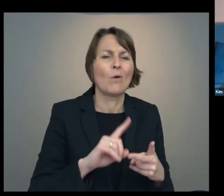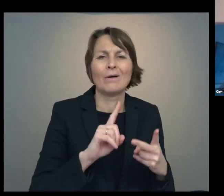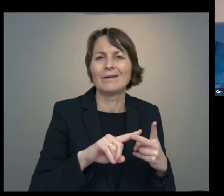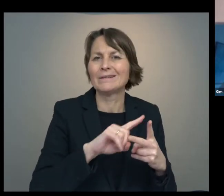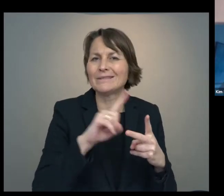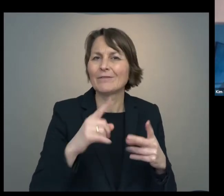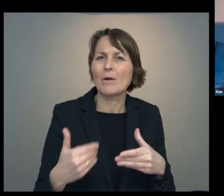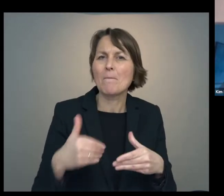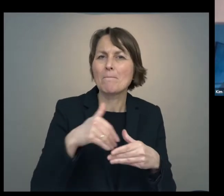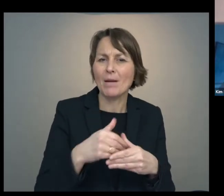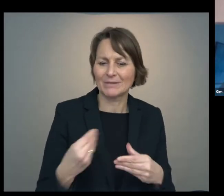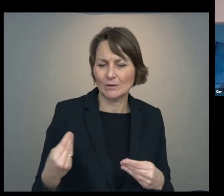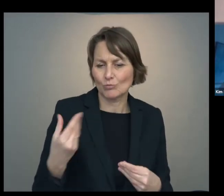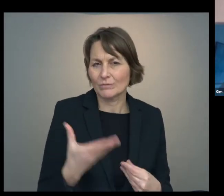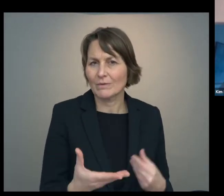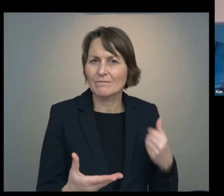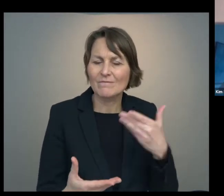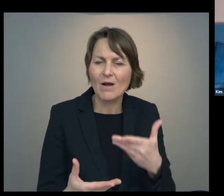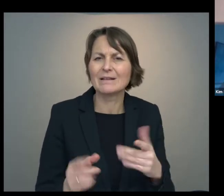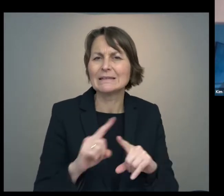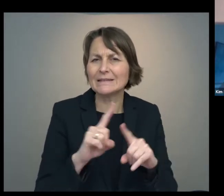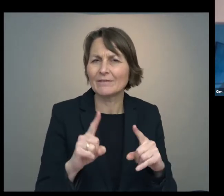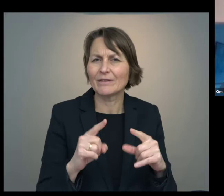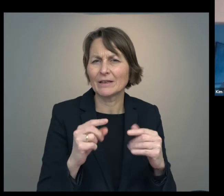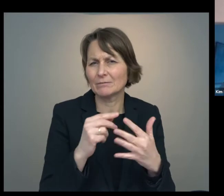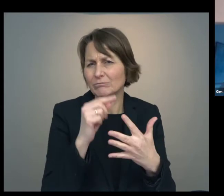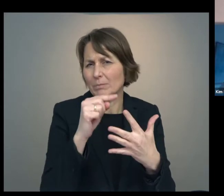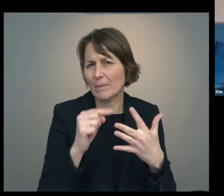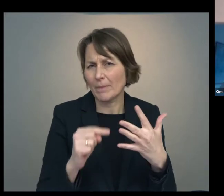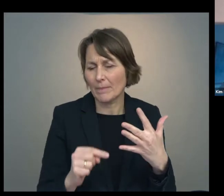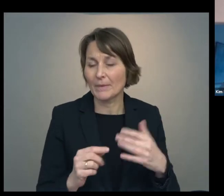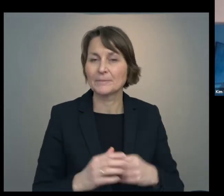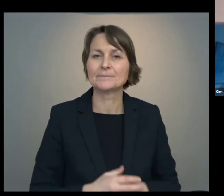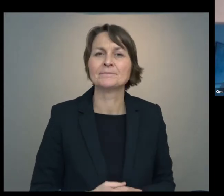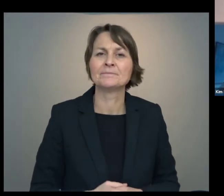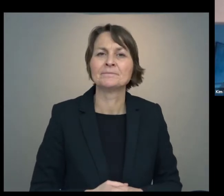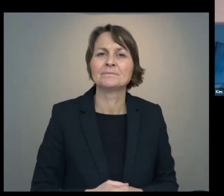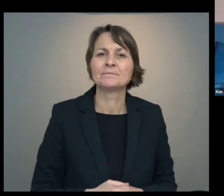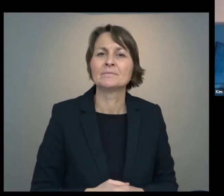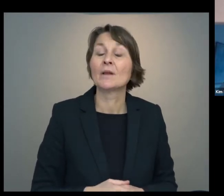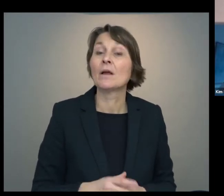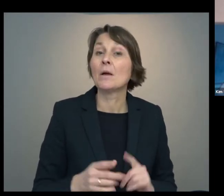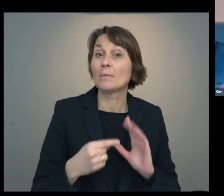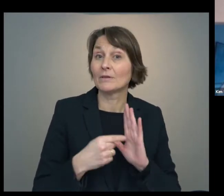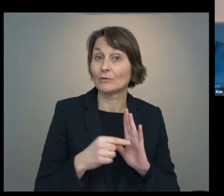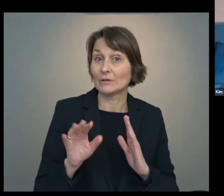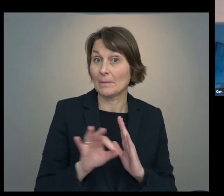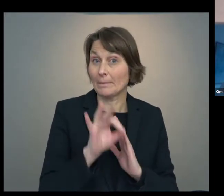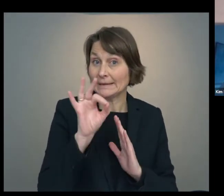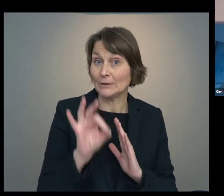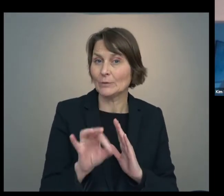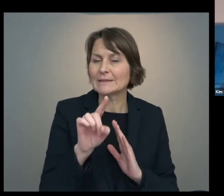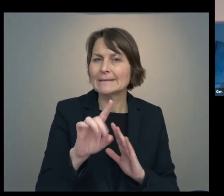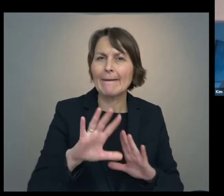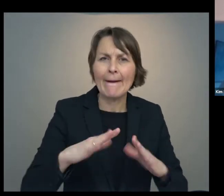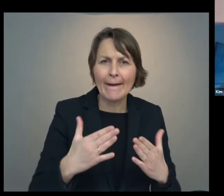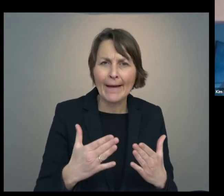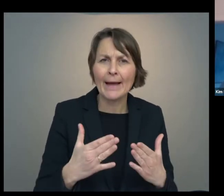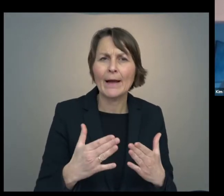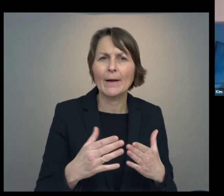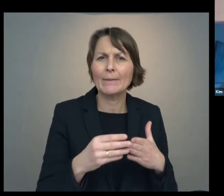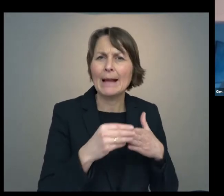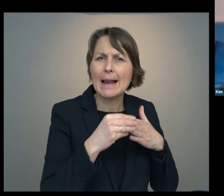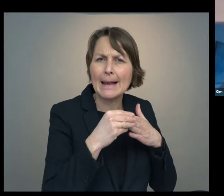adding headless to the core, or adding different membership providers within the question set. There was also a specific request